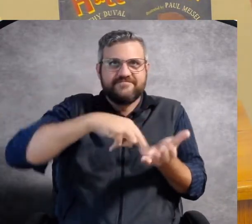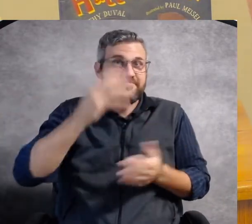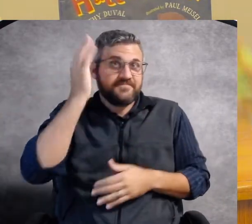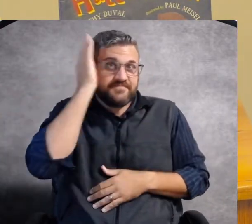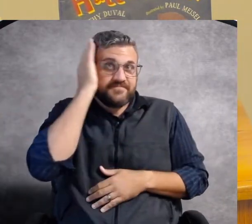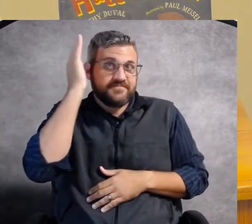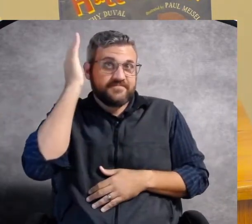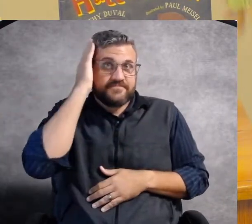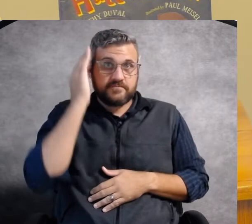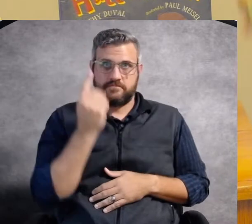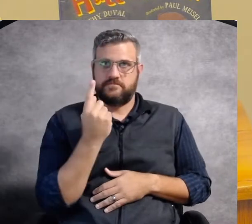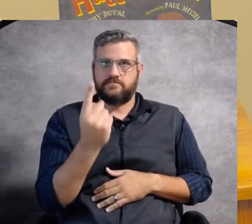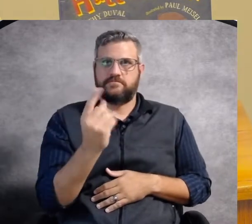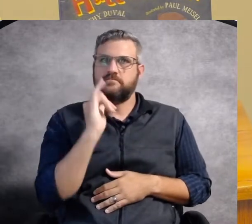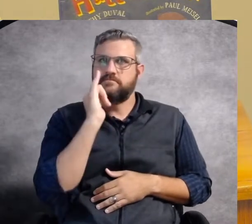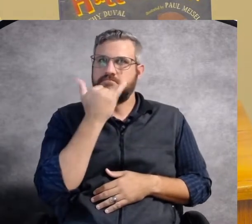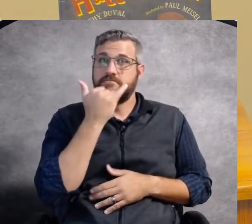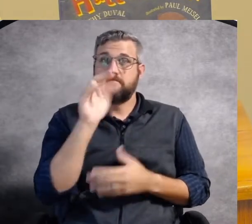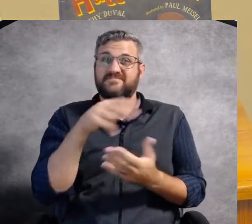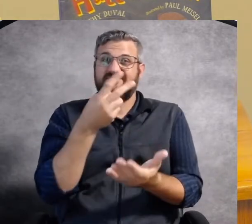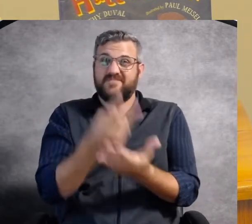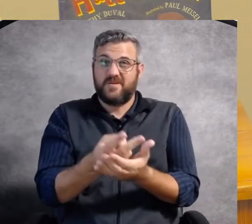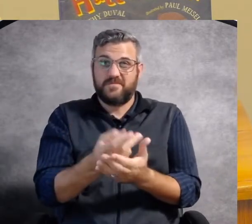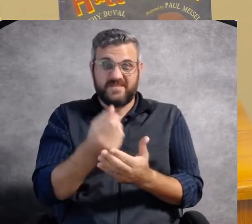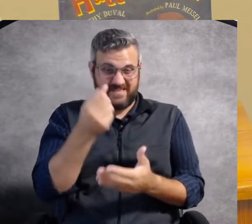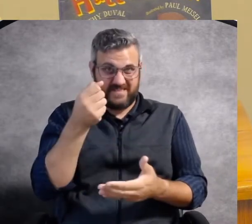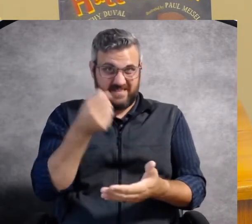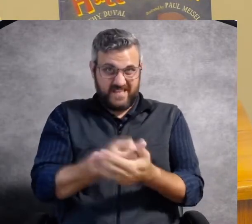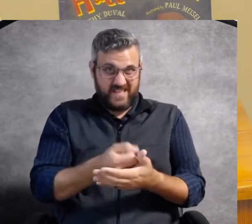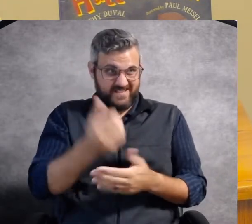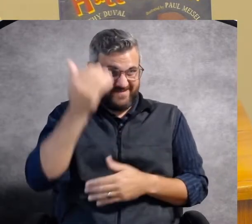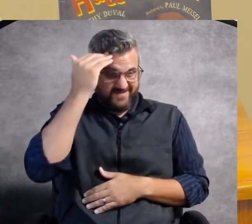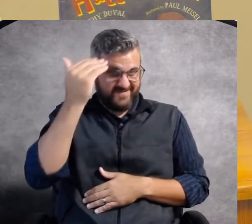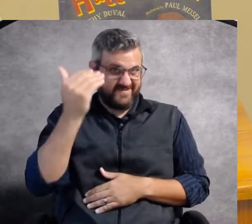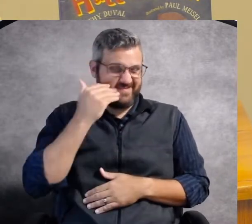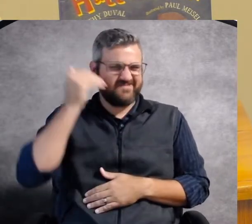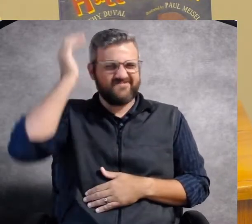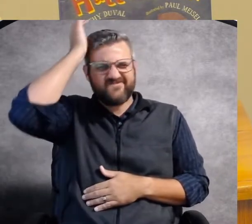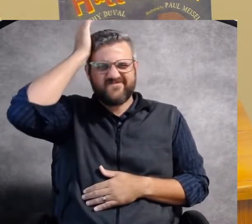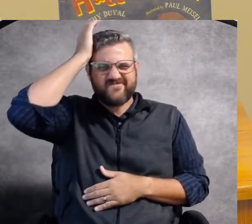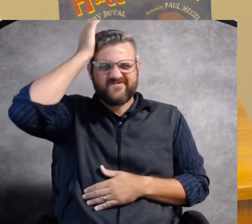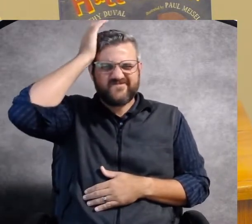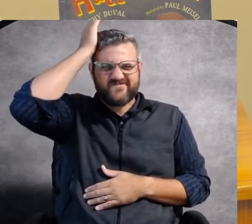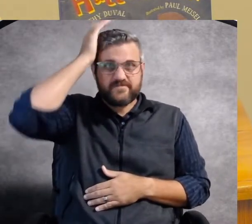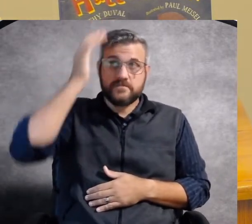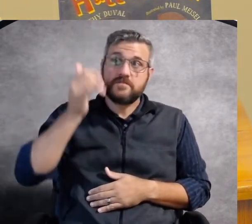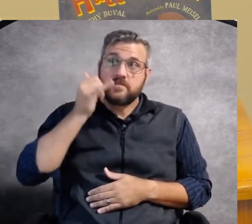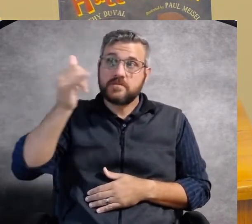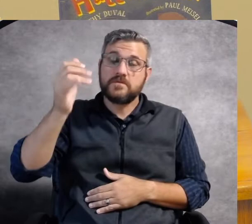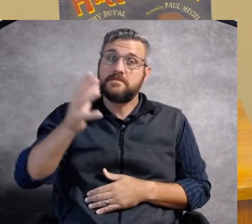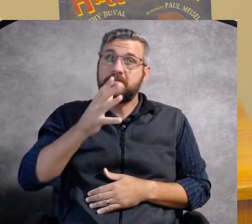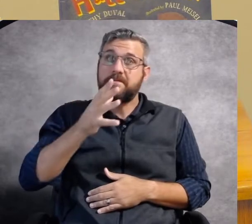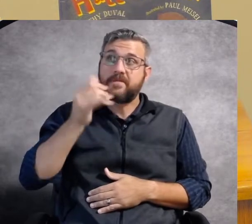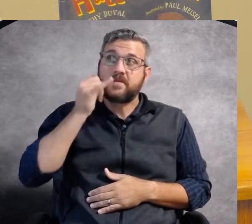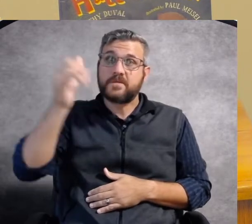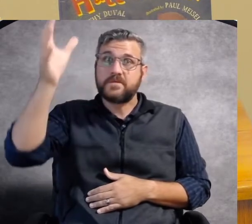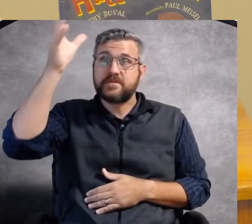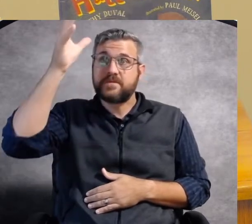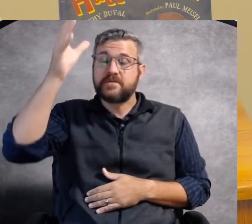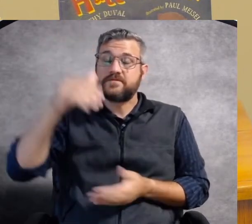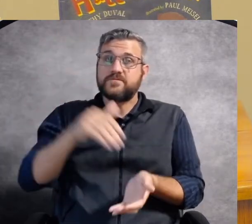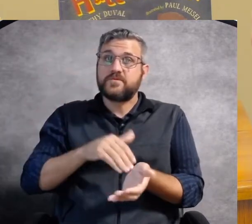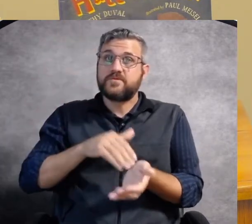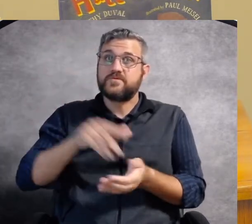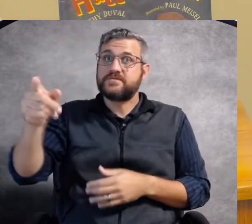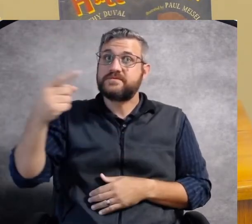monkeys jumping on the bed. One fell off and bumped his head. Mama called the